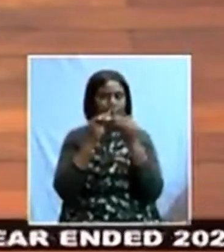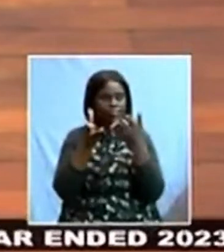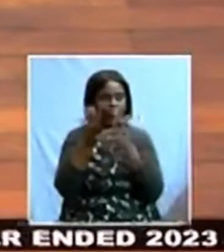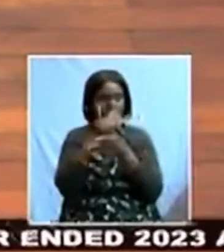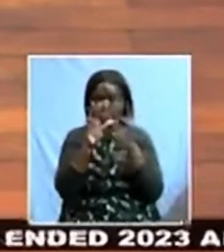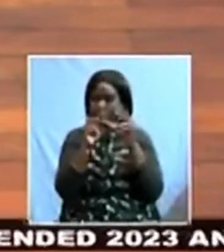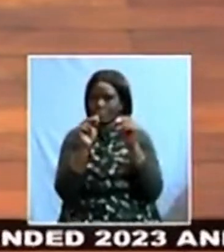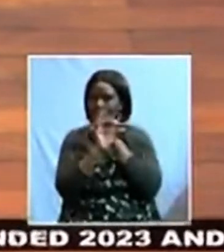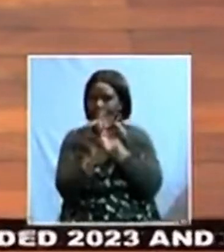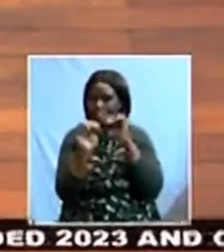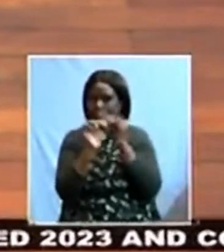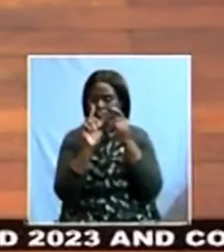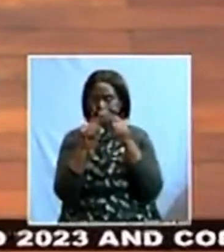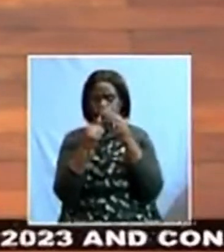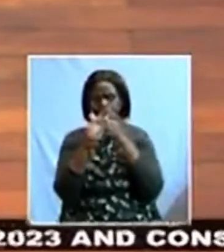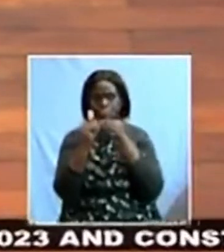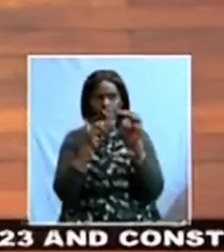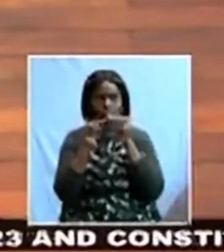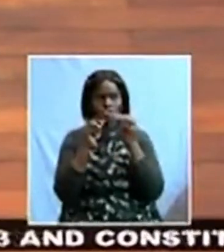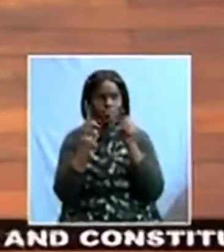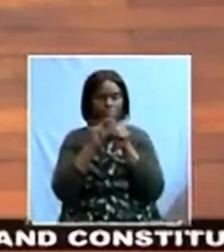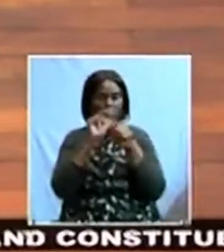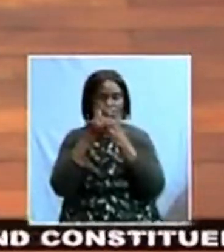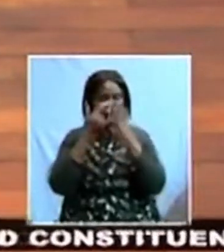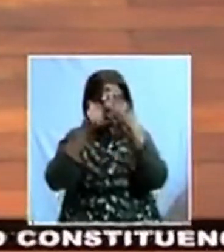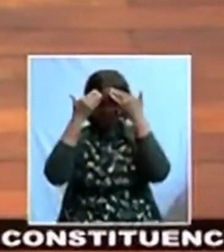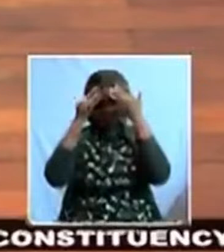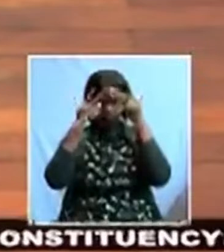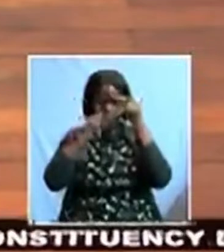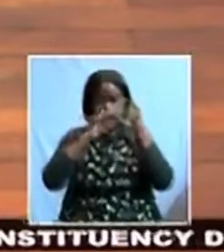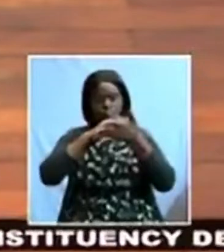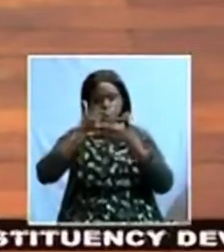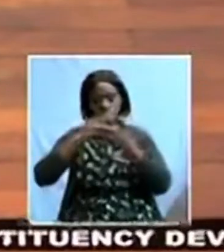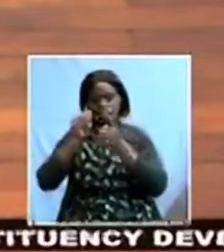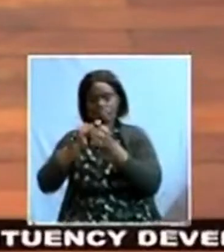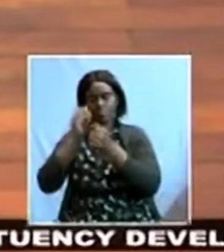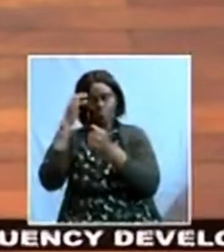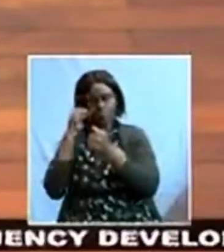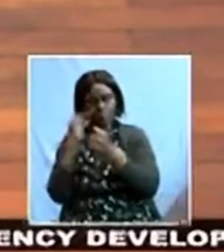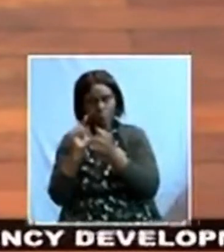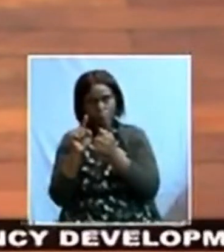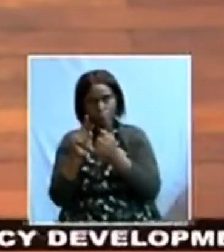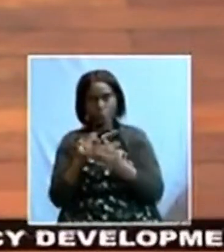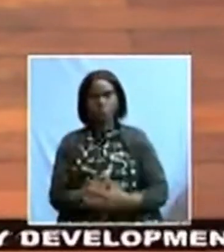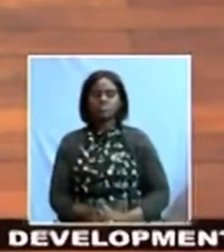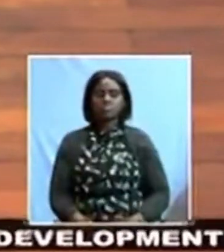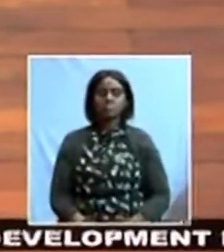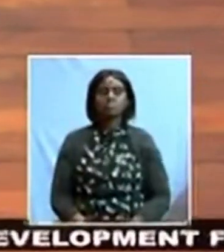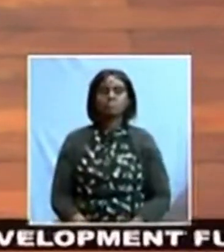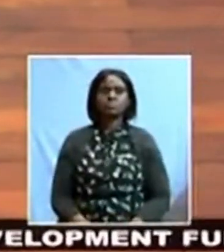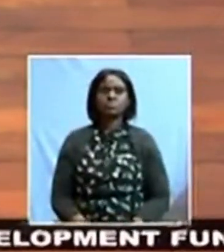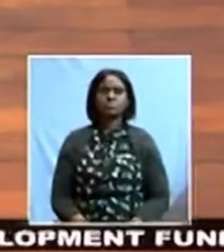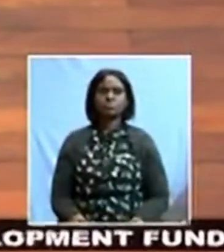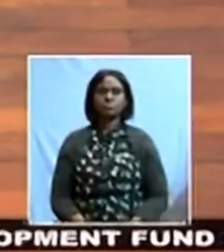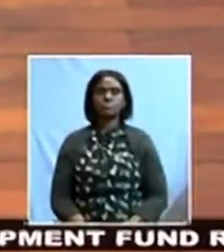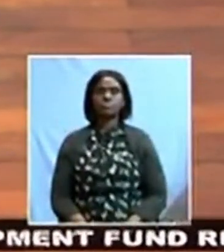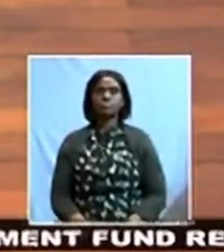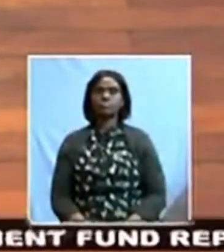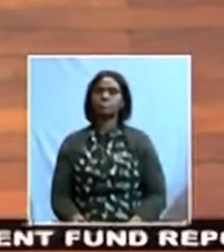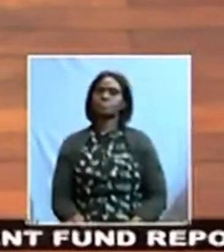done. And yet the management were aware that these laptops were with the officers. Can we get a